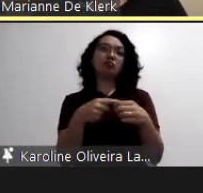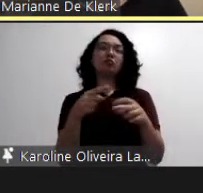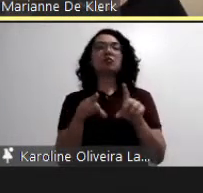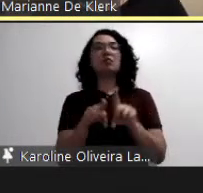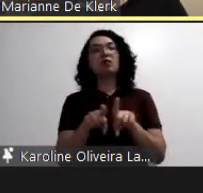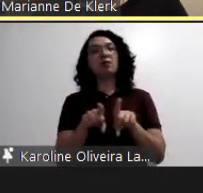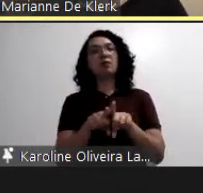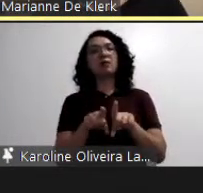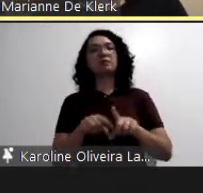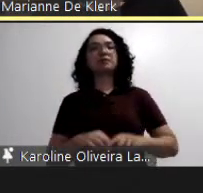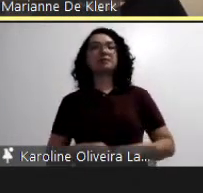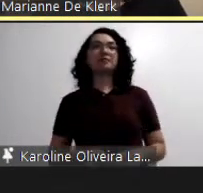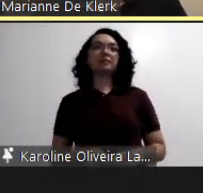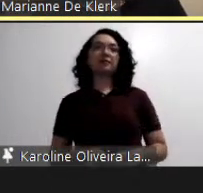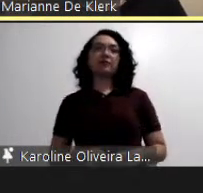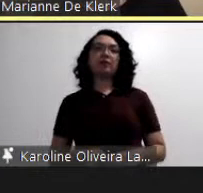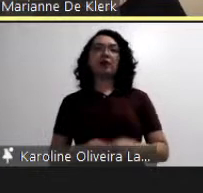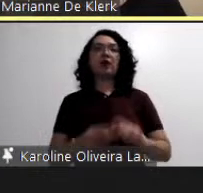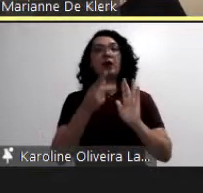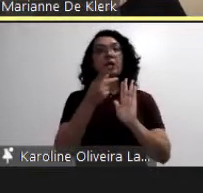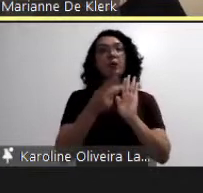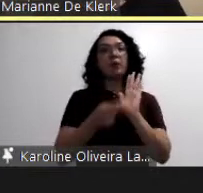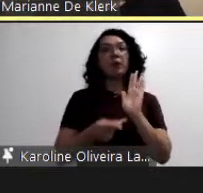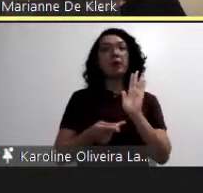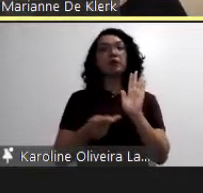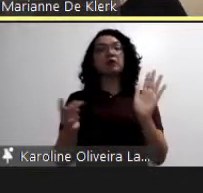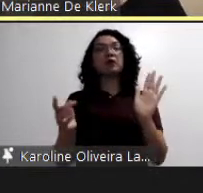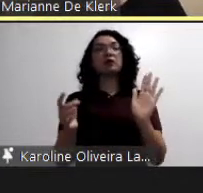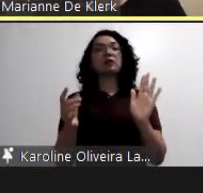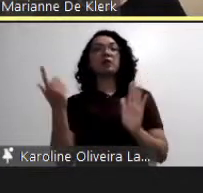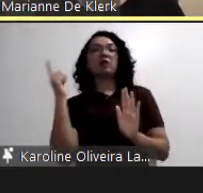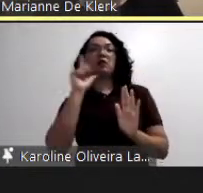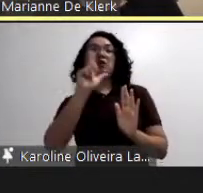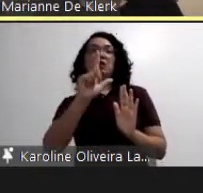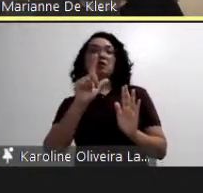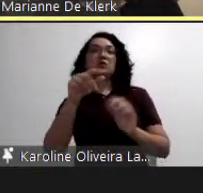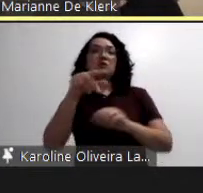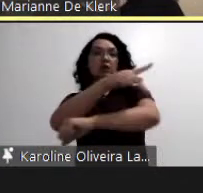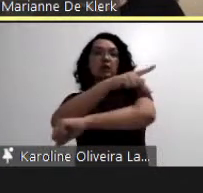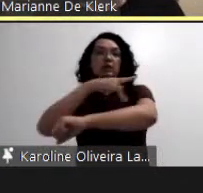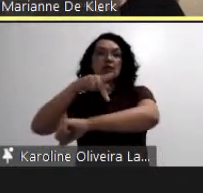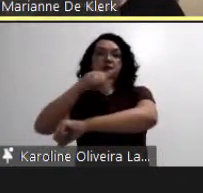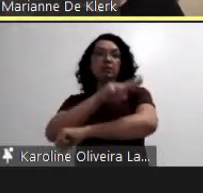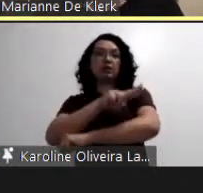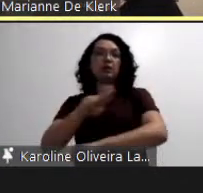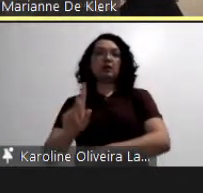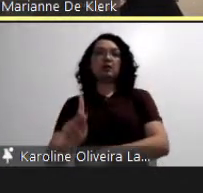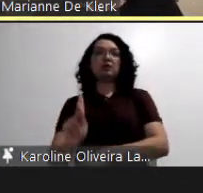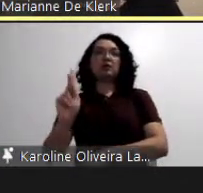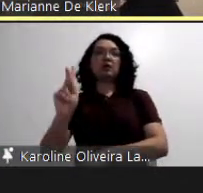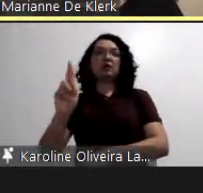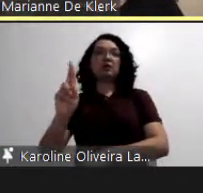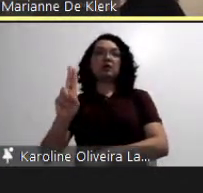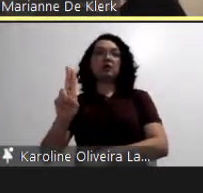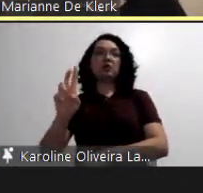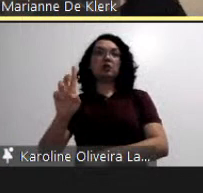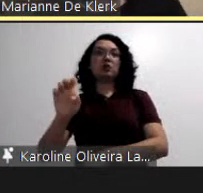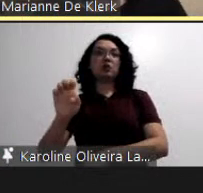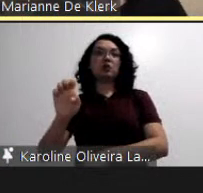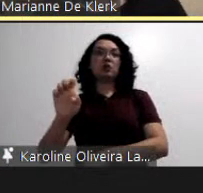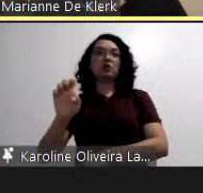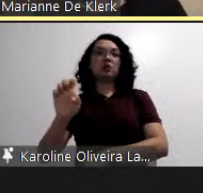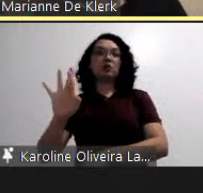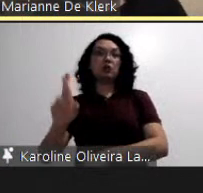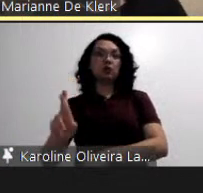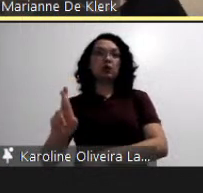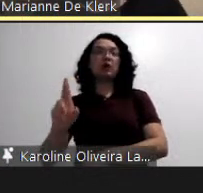developed, and consequently a poor white neighborhood, which was even more desirable because it was undesirable because it was close